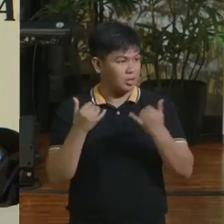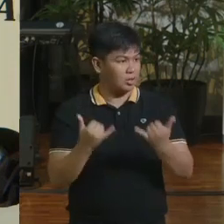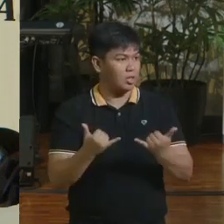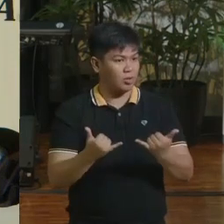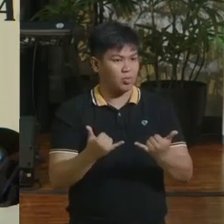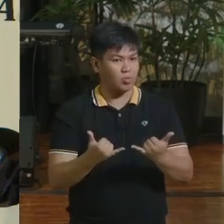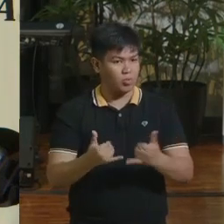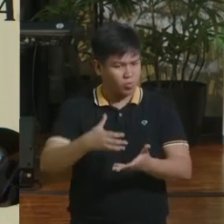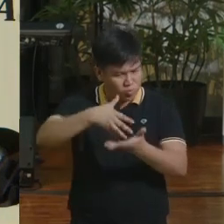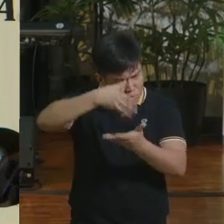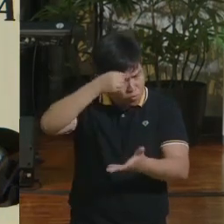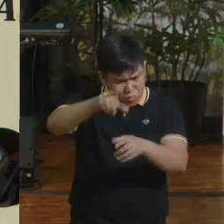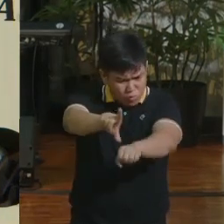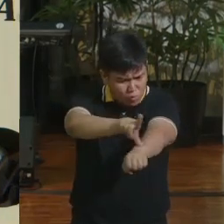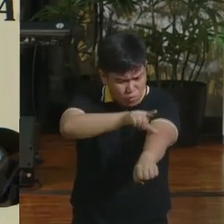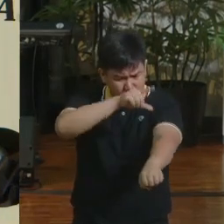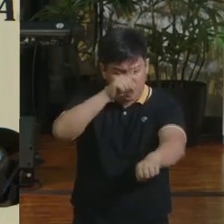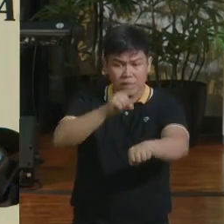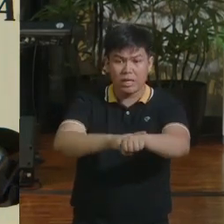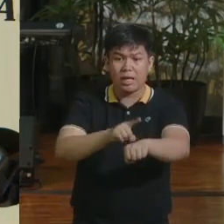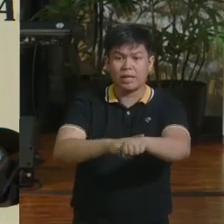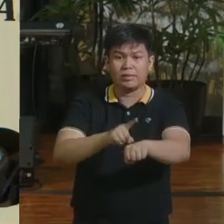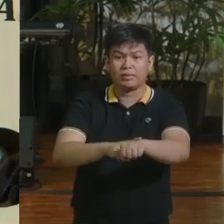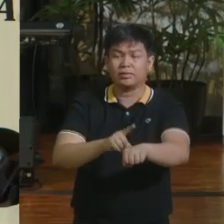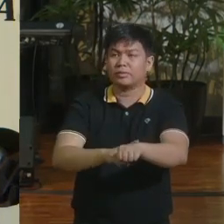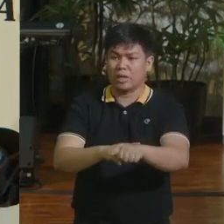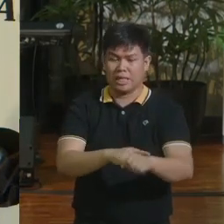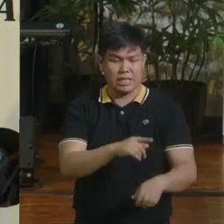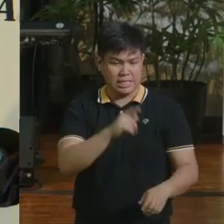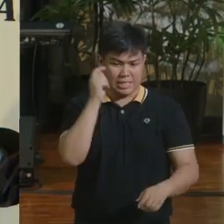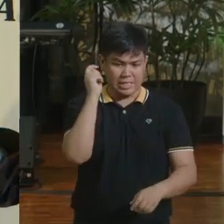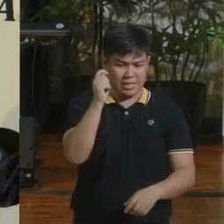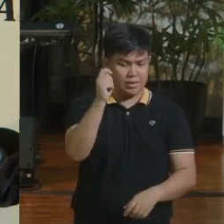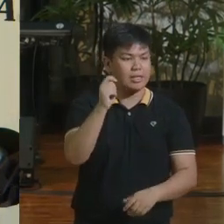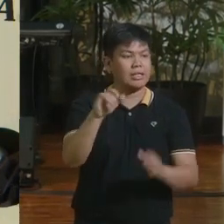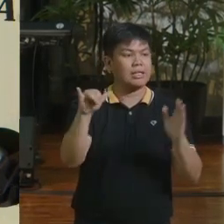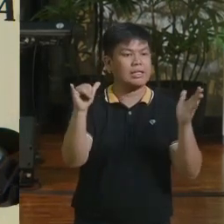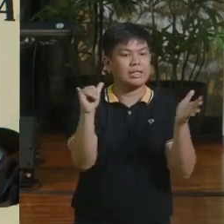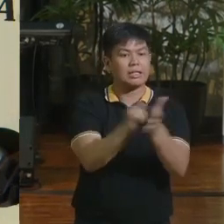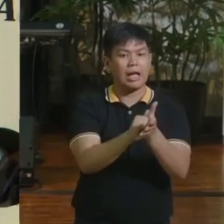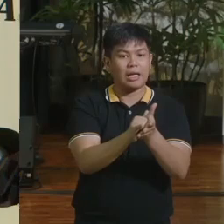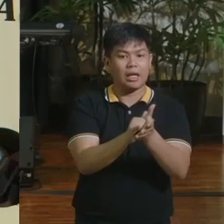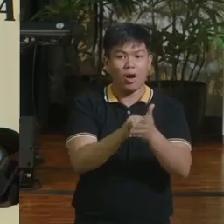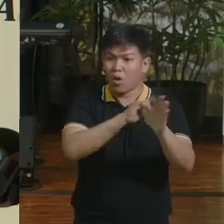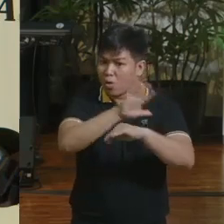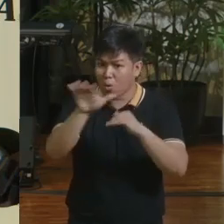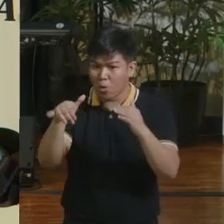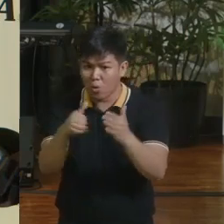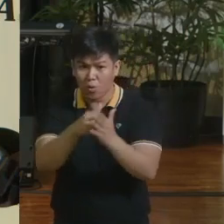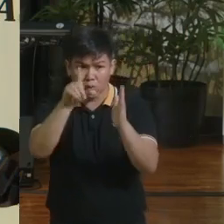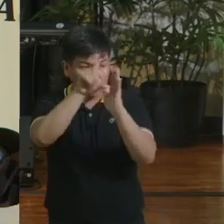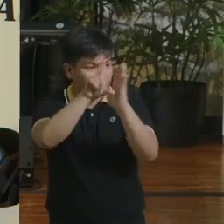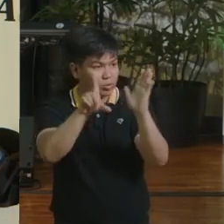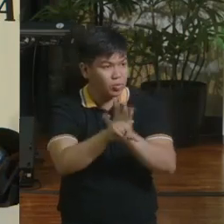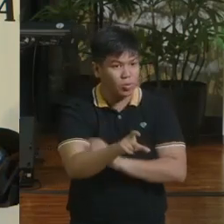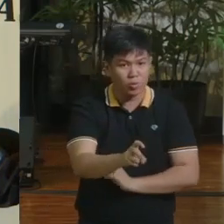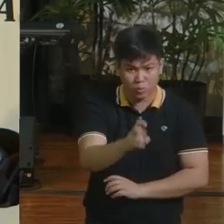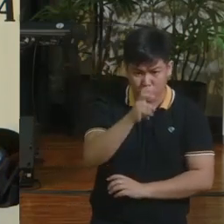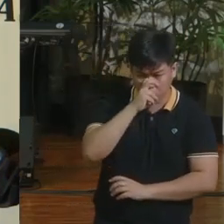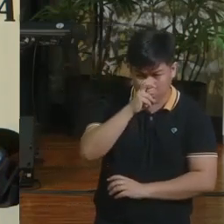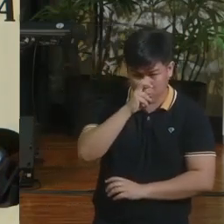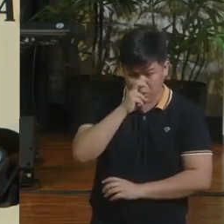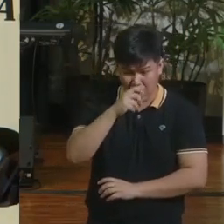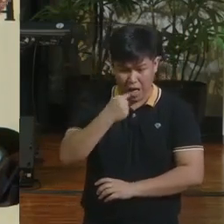niya, they have known for a long time, if they are willing to testify that according to the strictest party of our religion, I